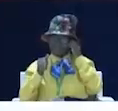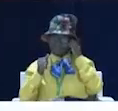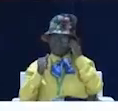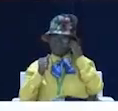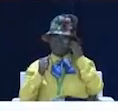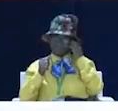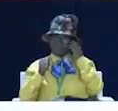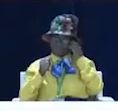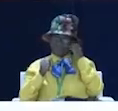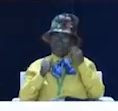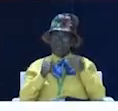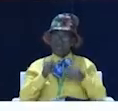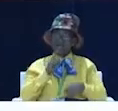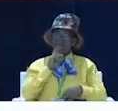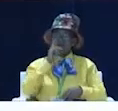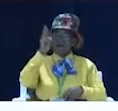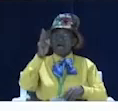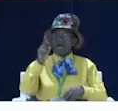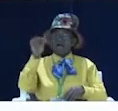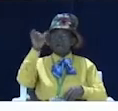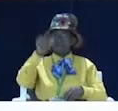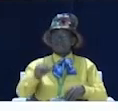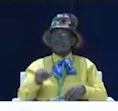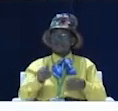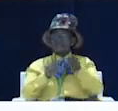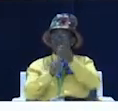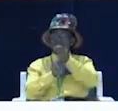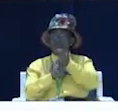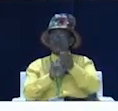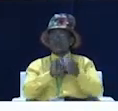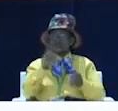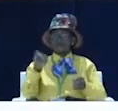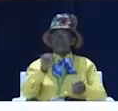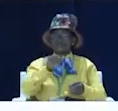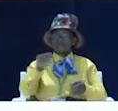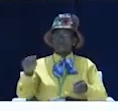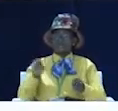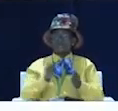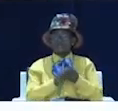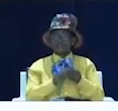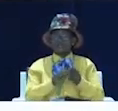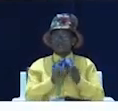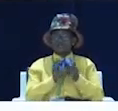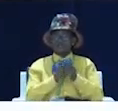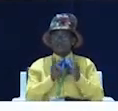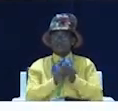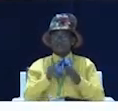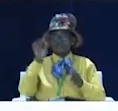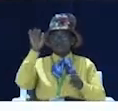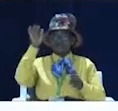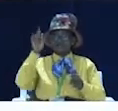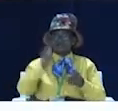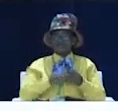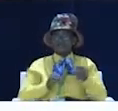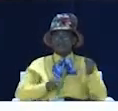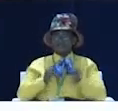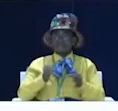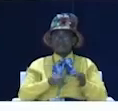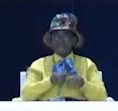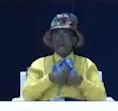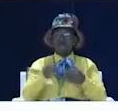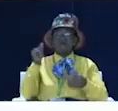Are they holding a meeting to describe how they are going to destroy you? He that sitteth